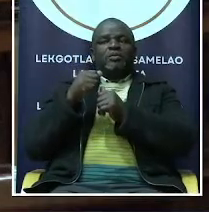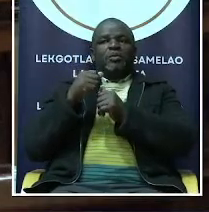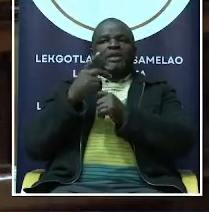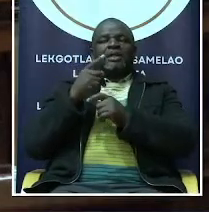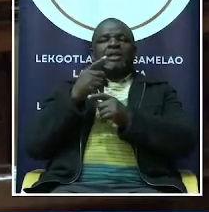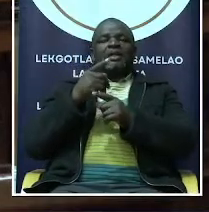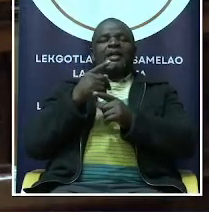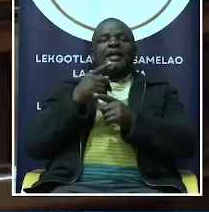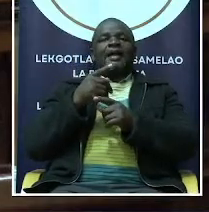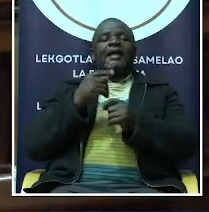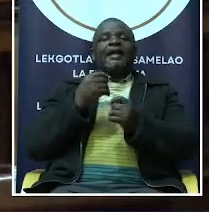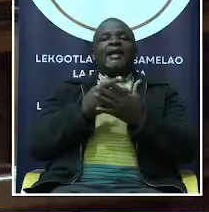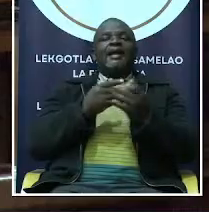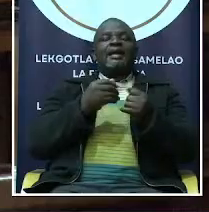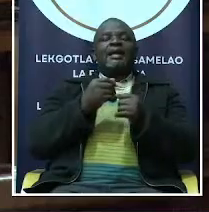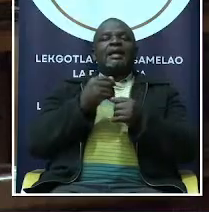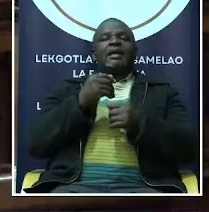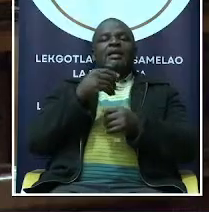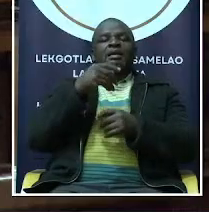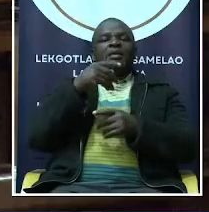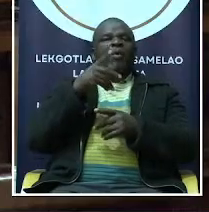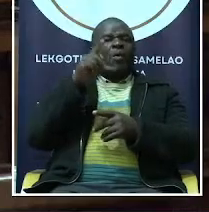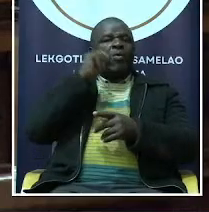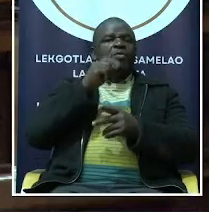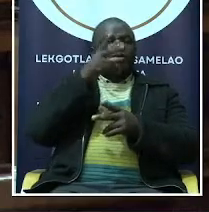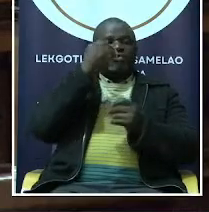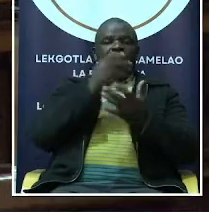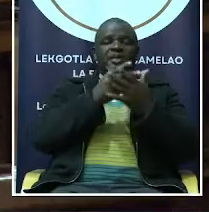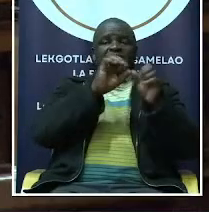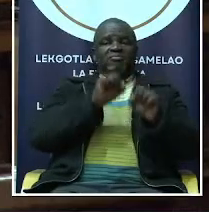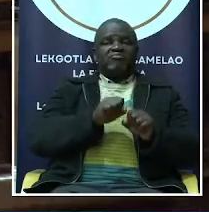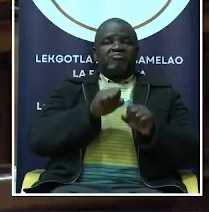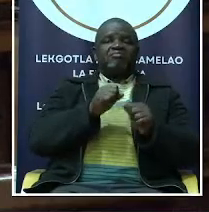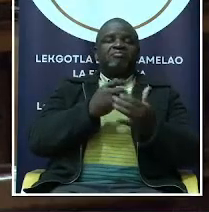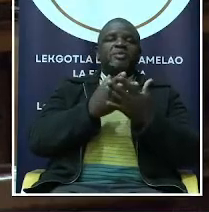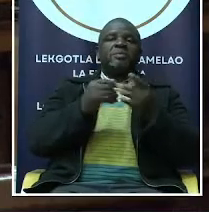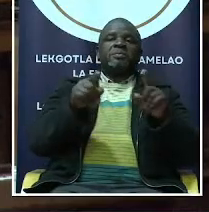Indigenous knowledge system such as